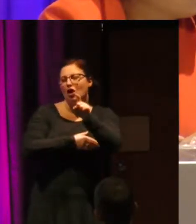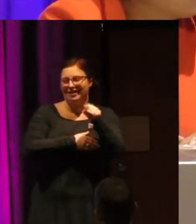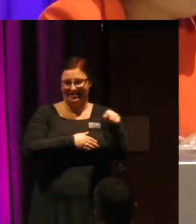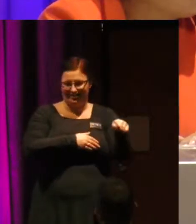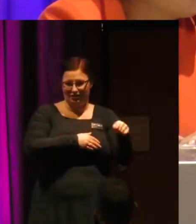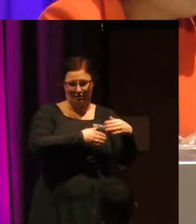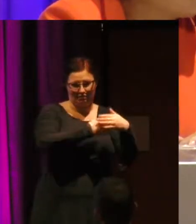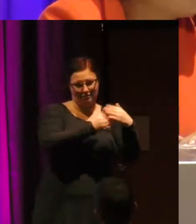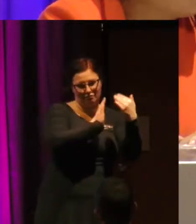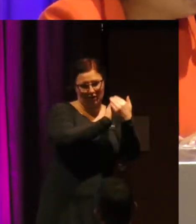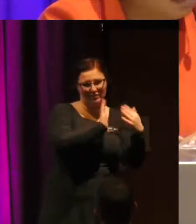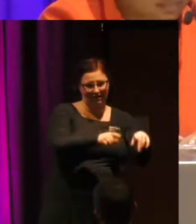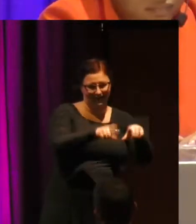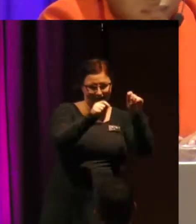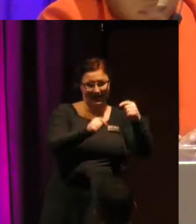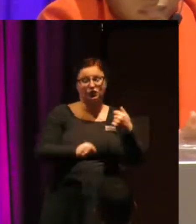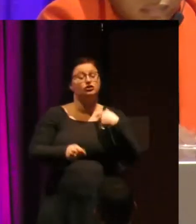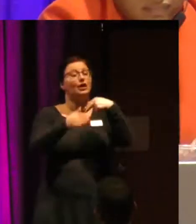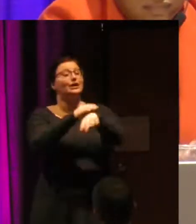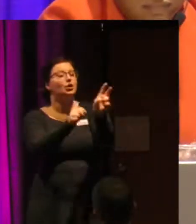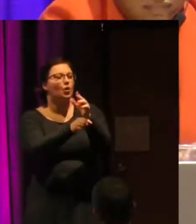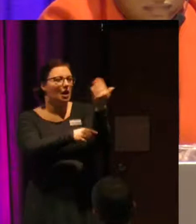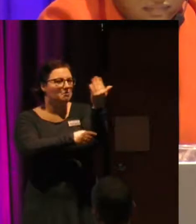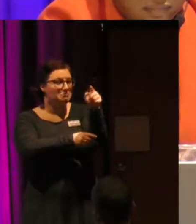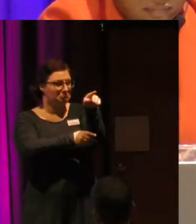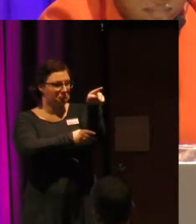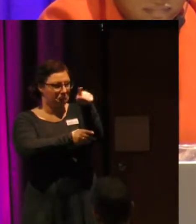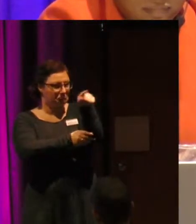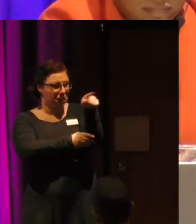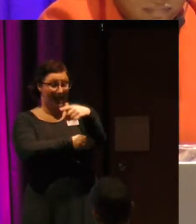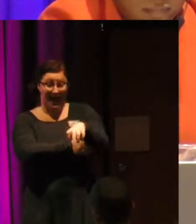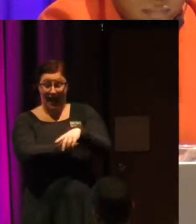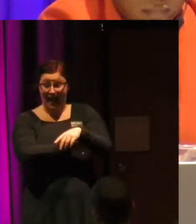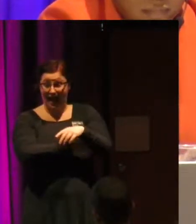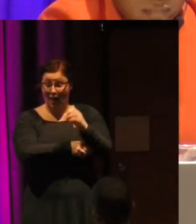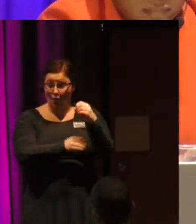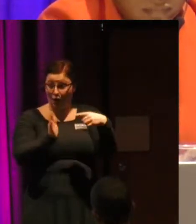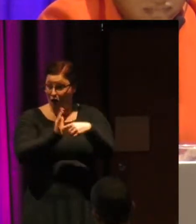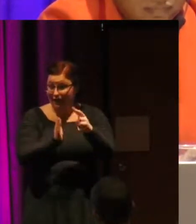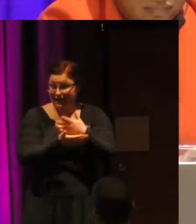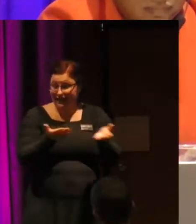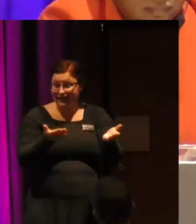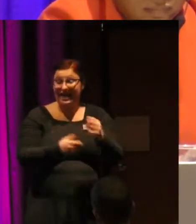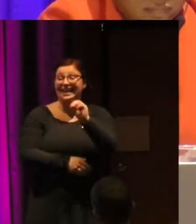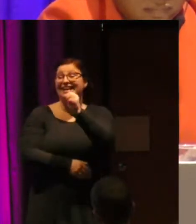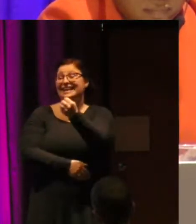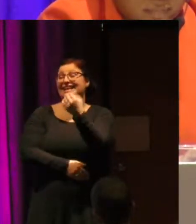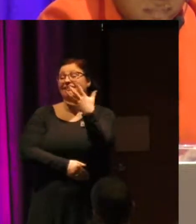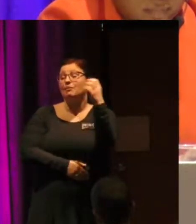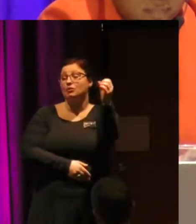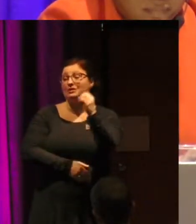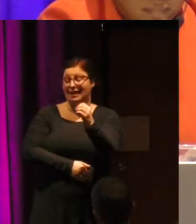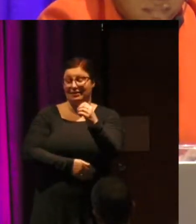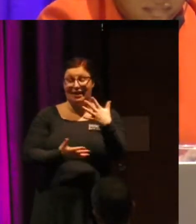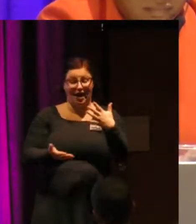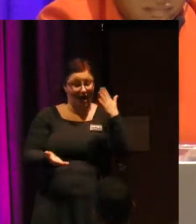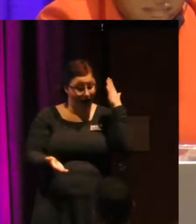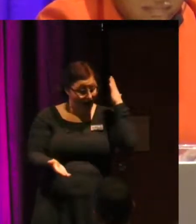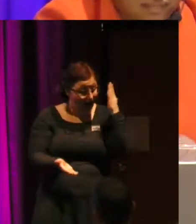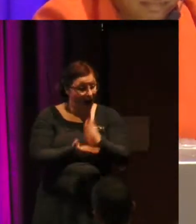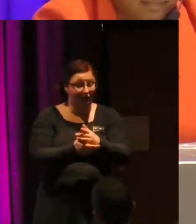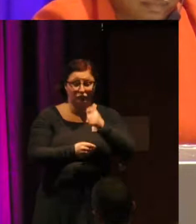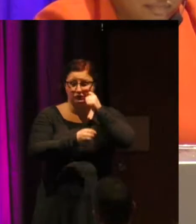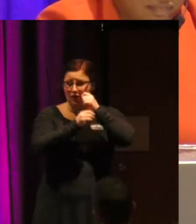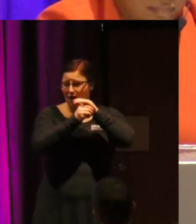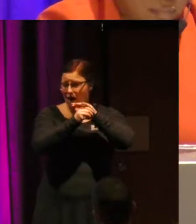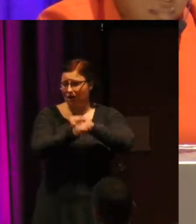I read through it and I see if it's a criminal content or not. 95% of it is definitely racist, but